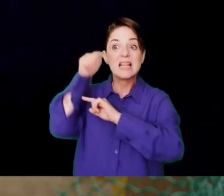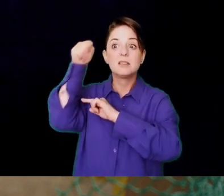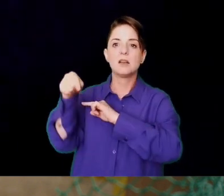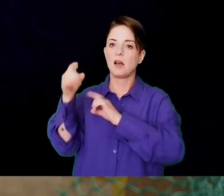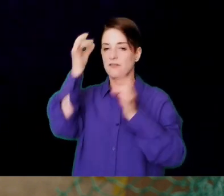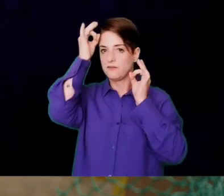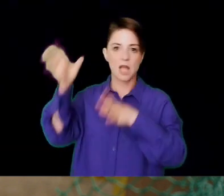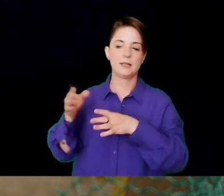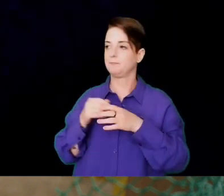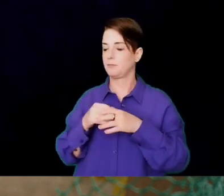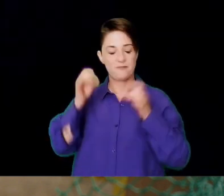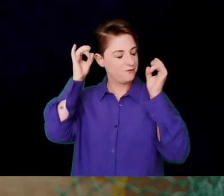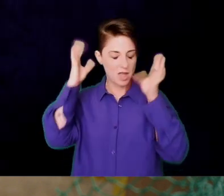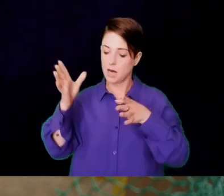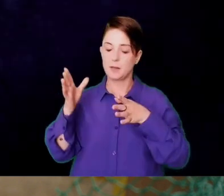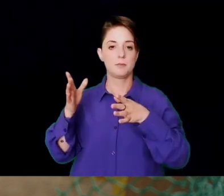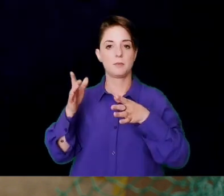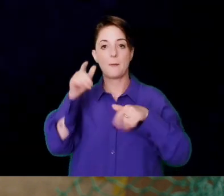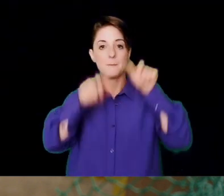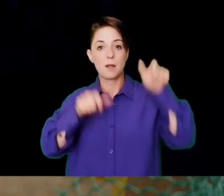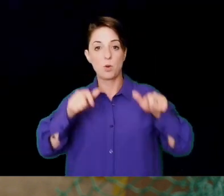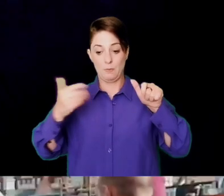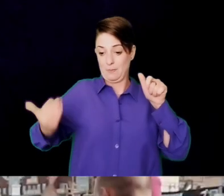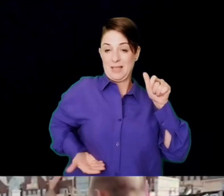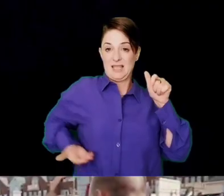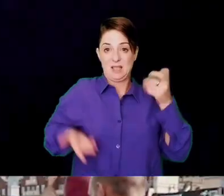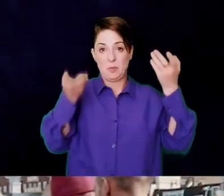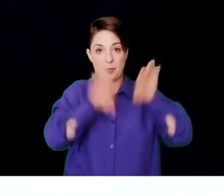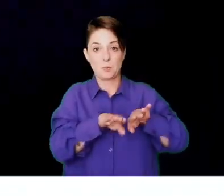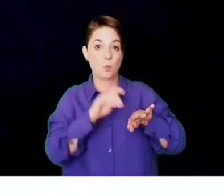years it's going to get really, really, really hard and people are going to go out of business.